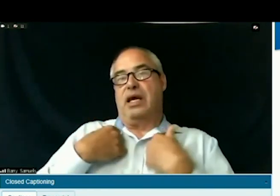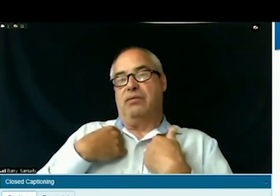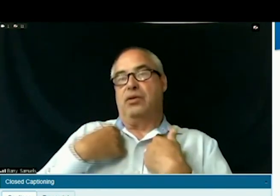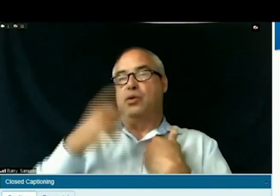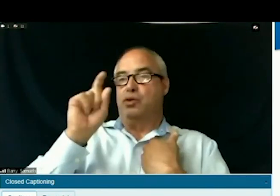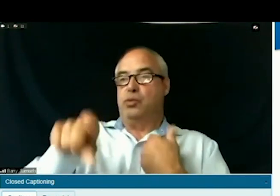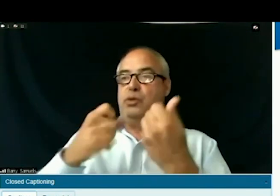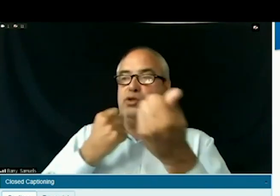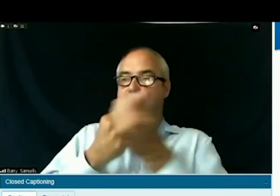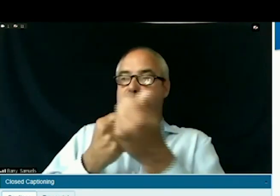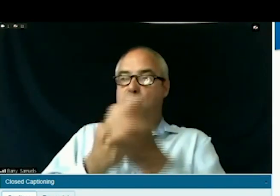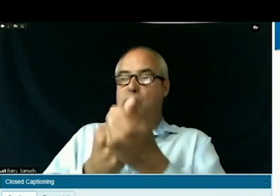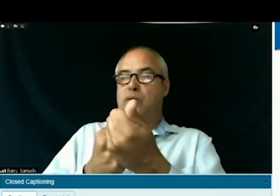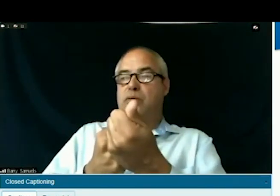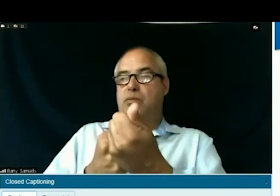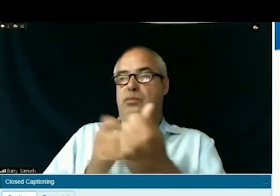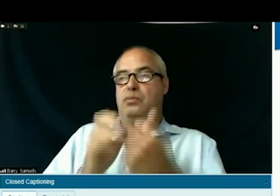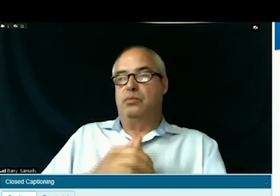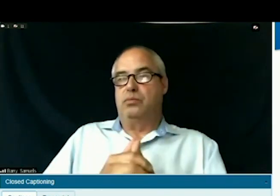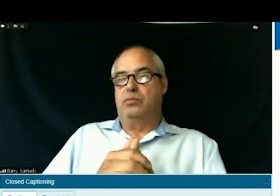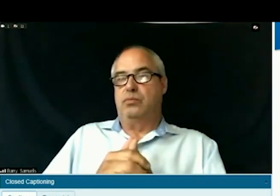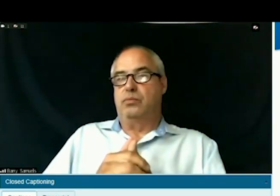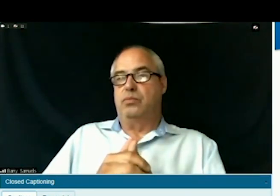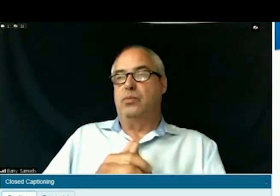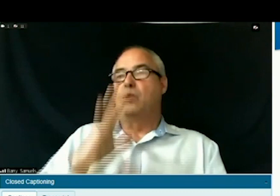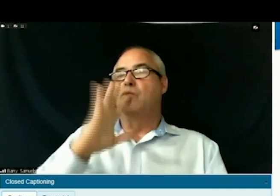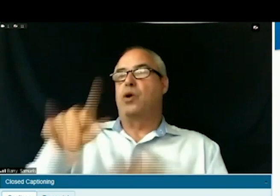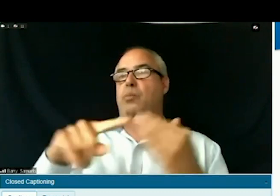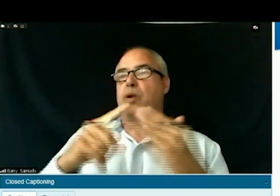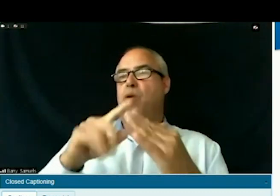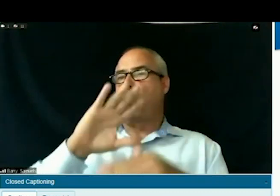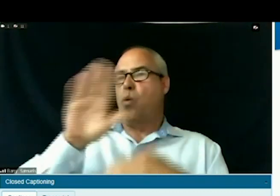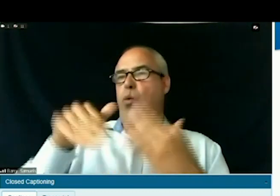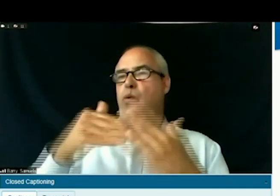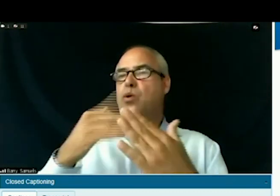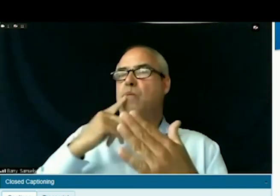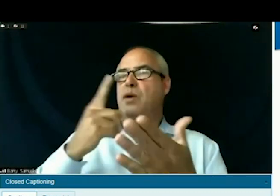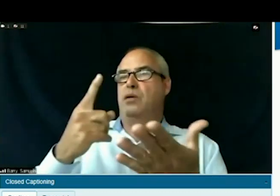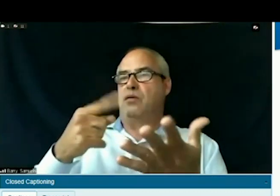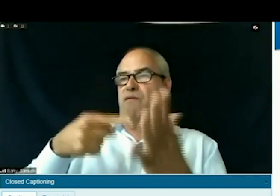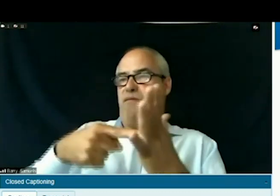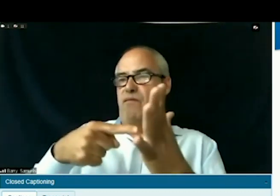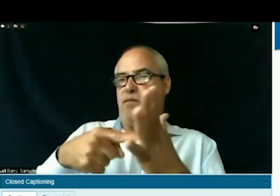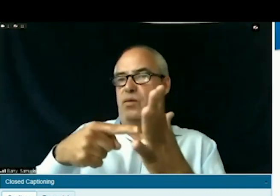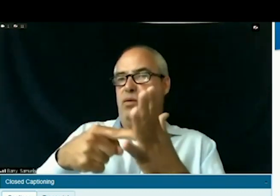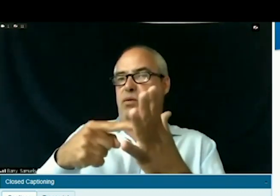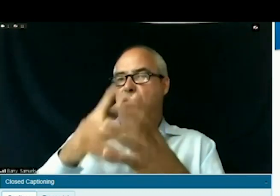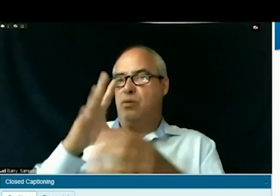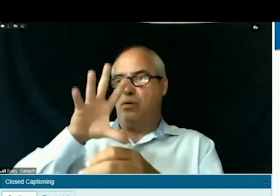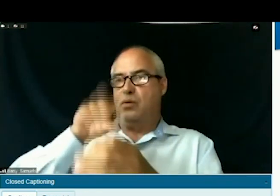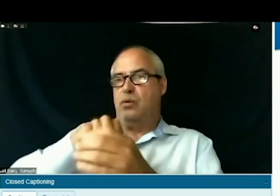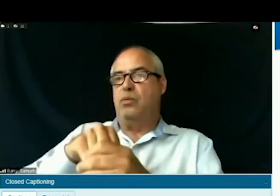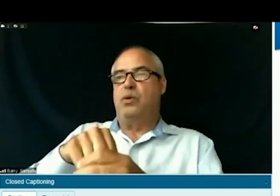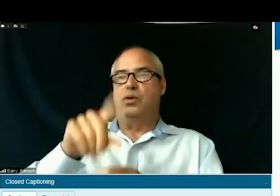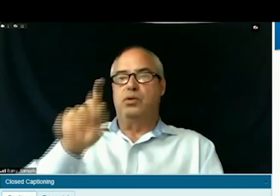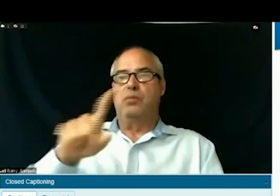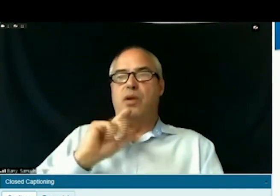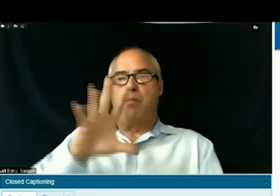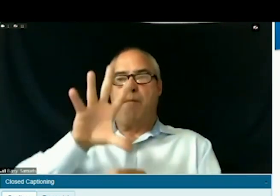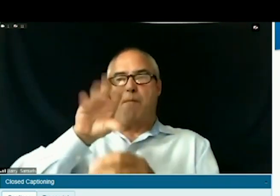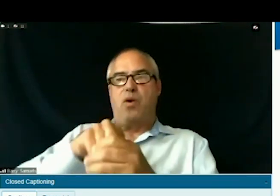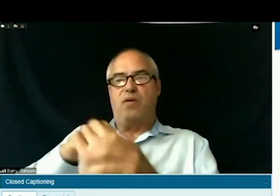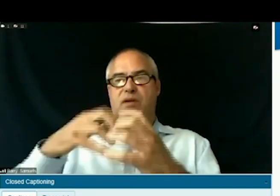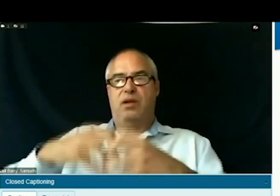such. Incentive payments should be included, right? We talked about all of these things. We moved quickly to try to get them included, but they should be part of an